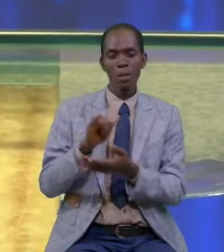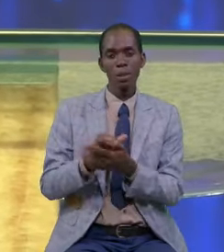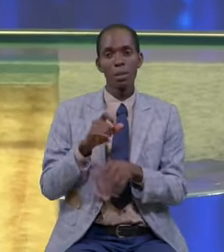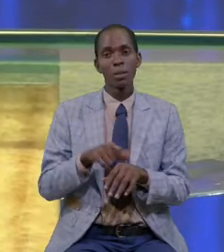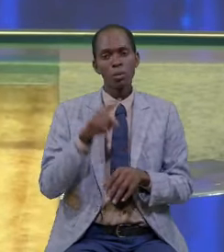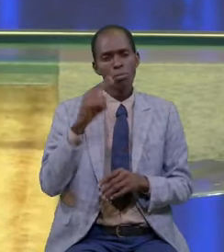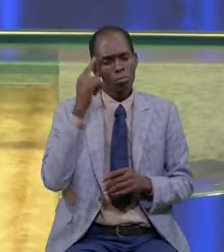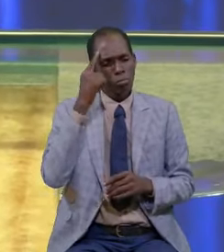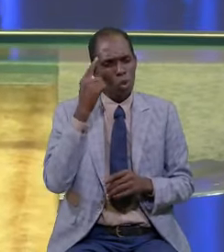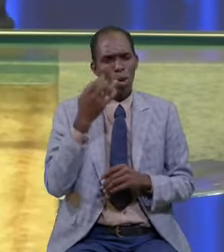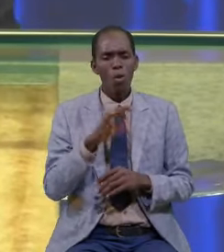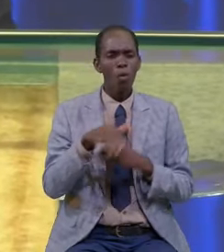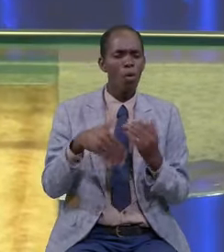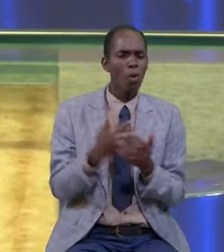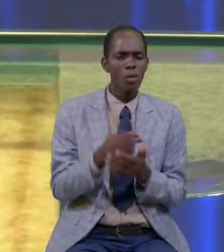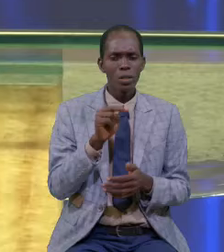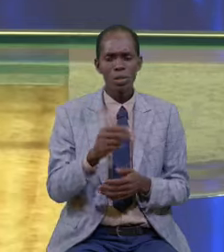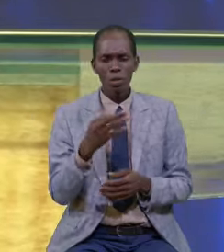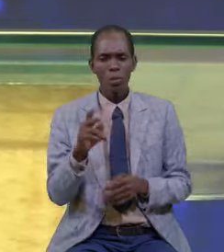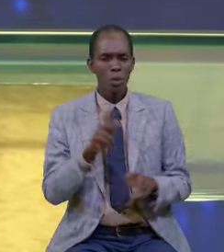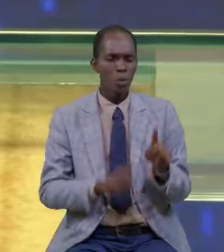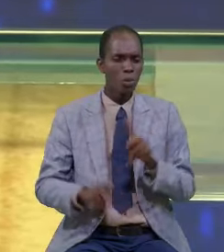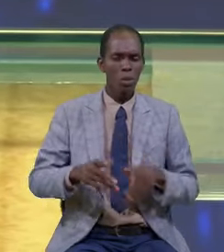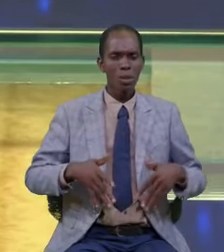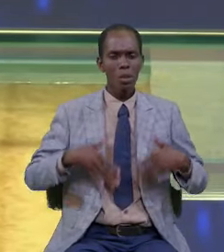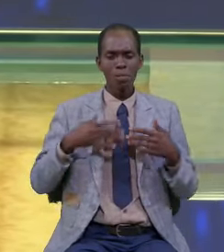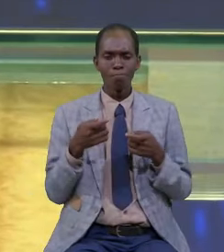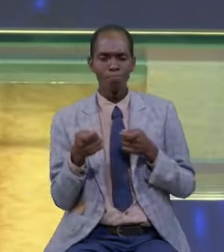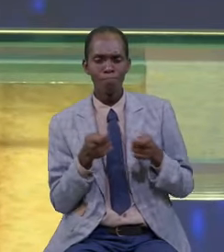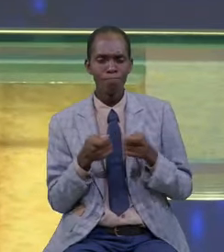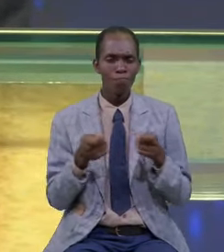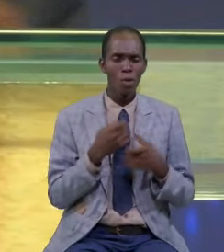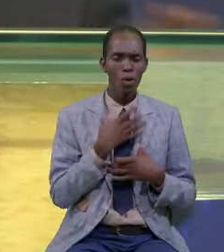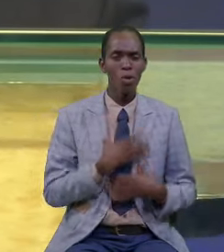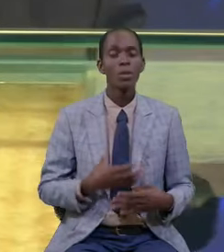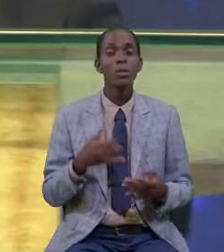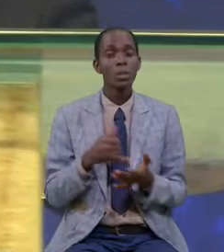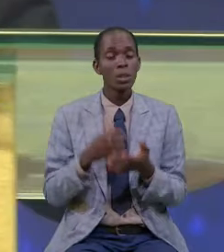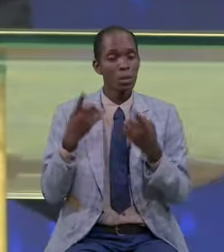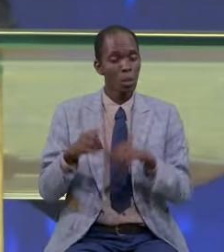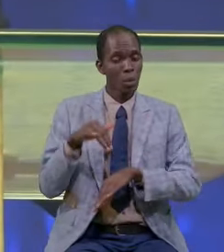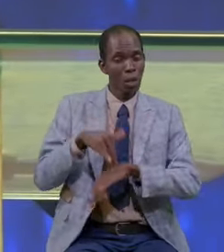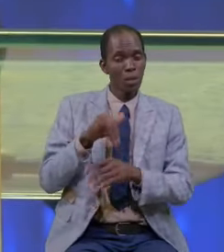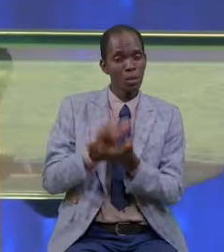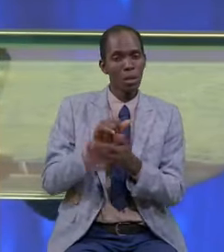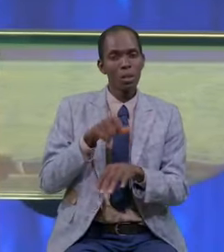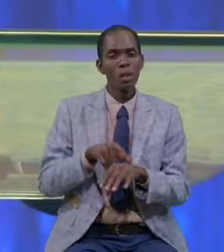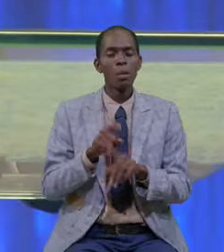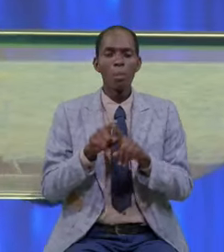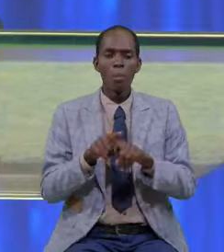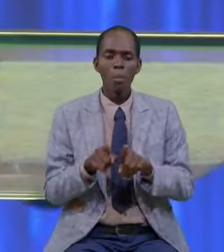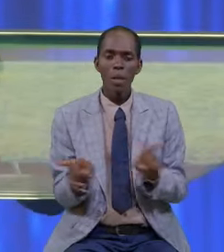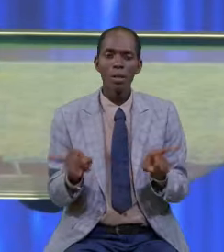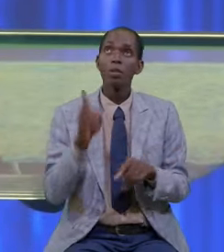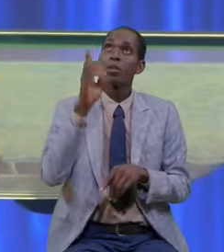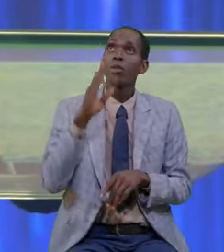all the needs of their lives, living from hand to mouth, it was there. But now God said that